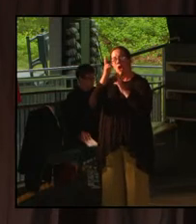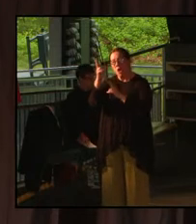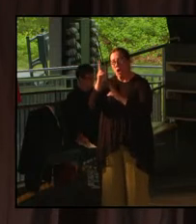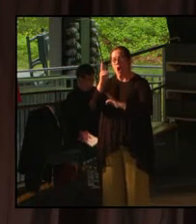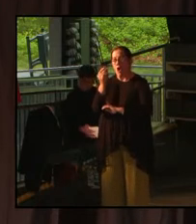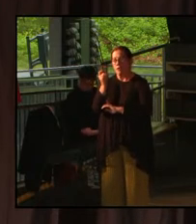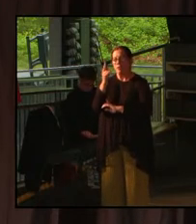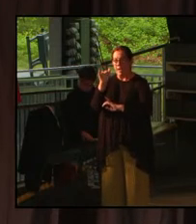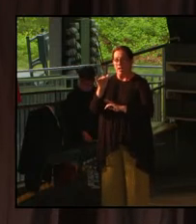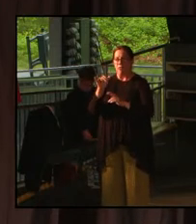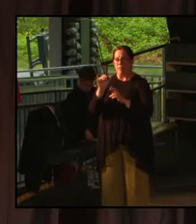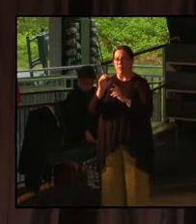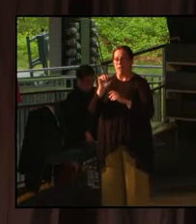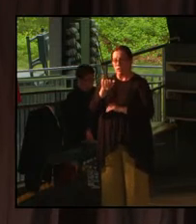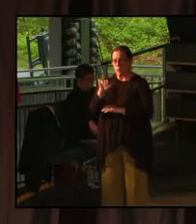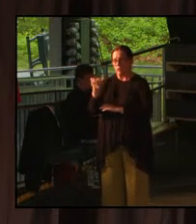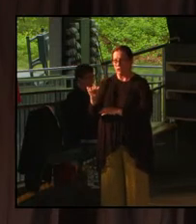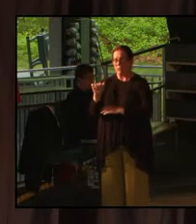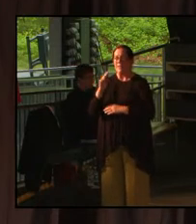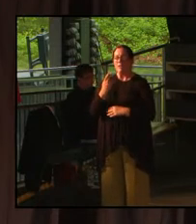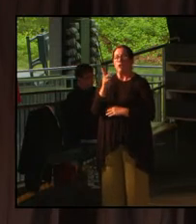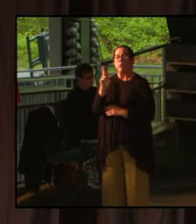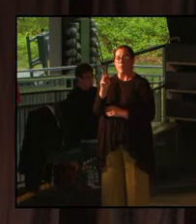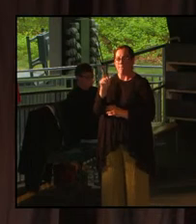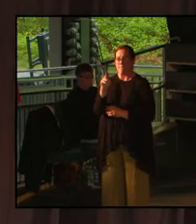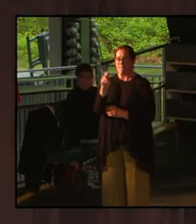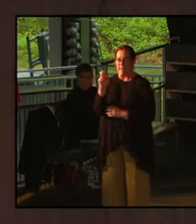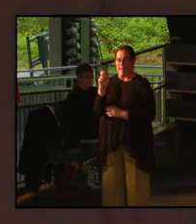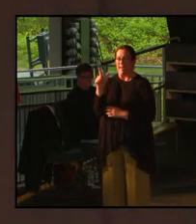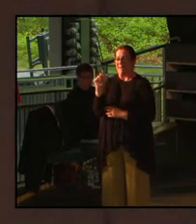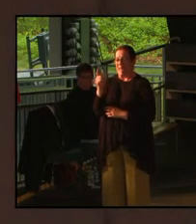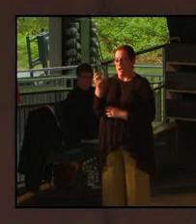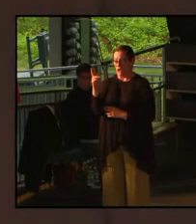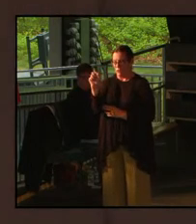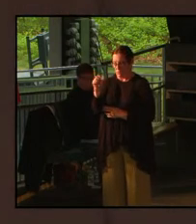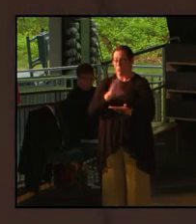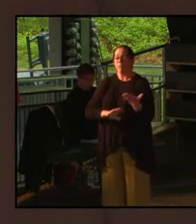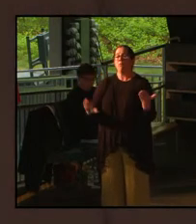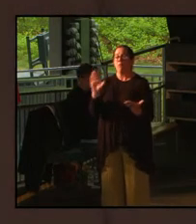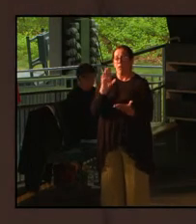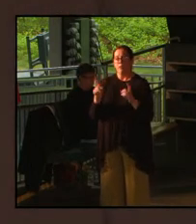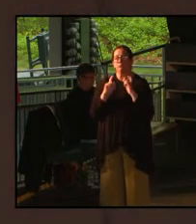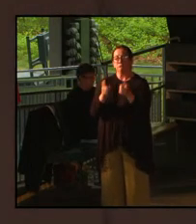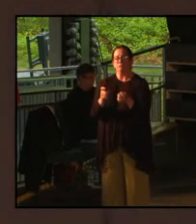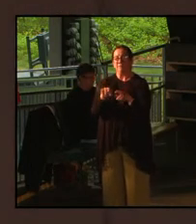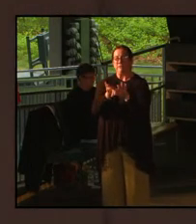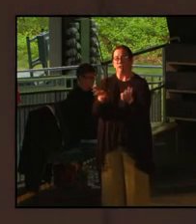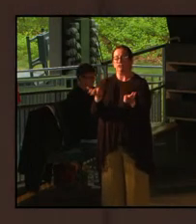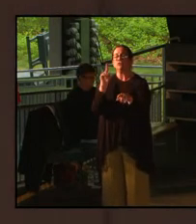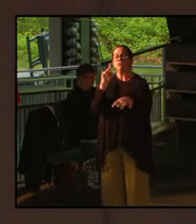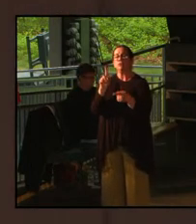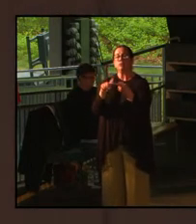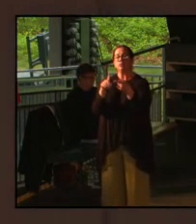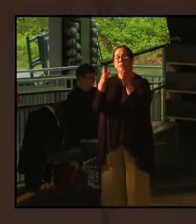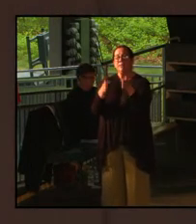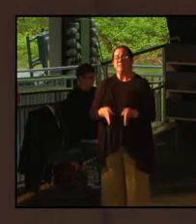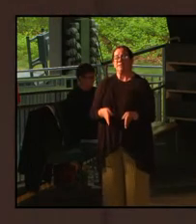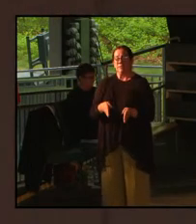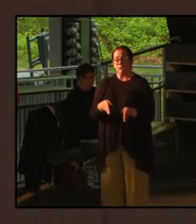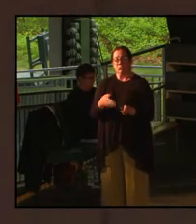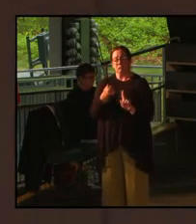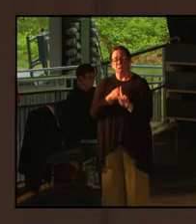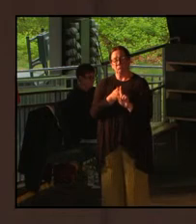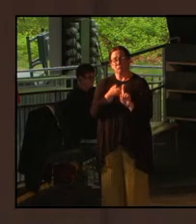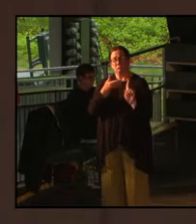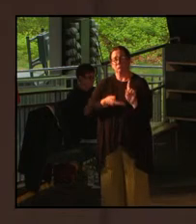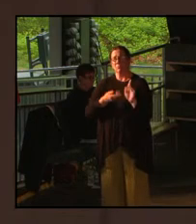associate's degree in humane letters. The college awards this degree to an individual who illustrates,